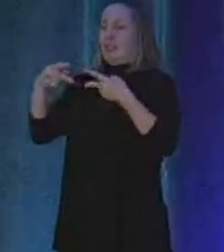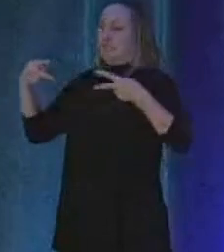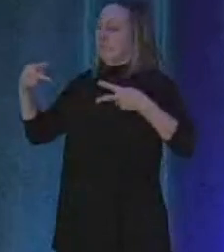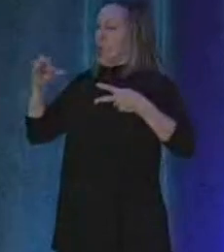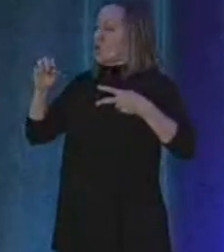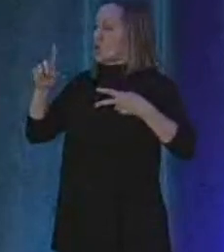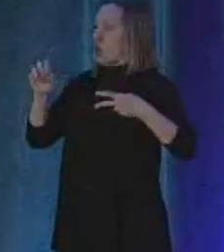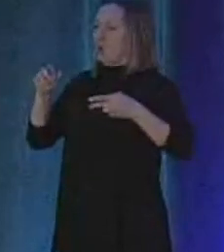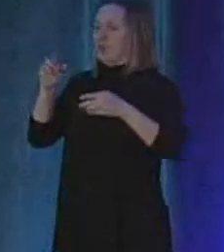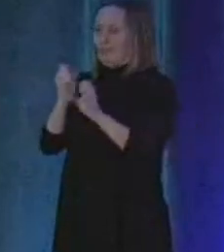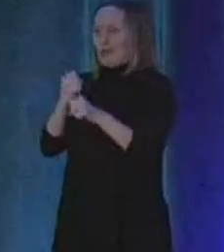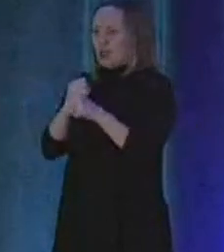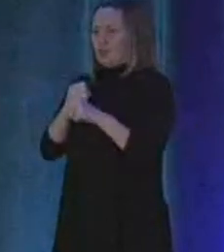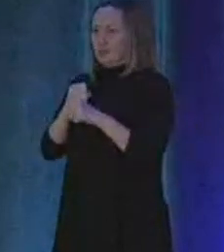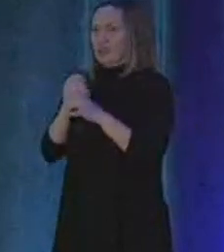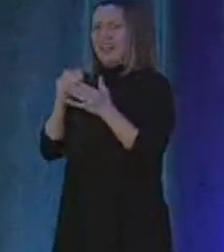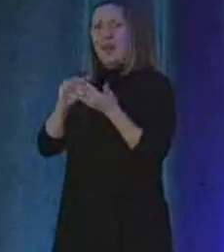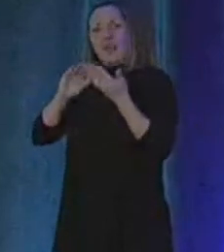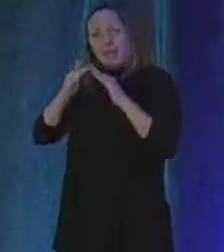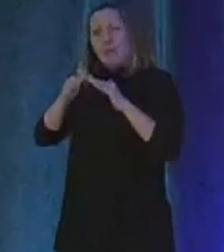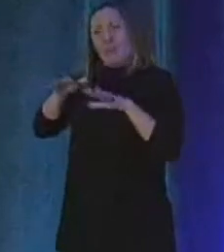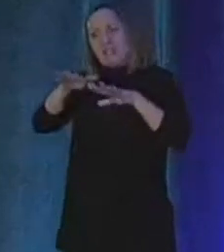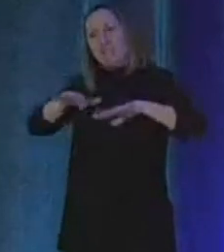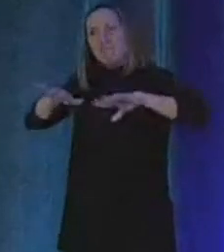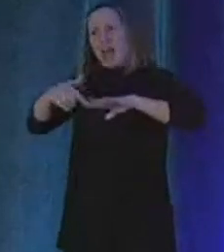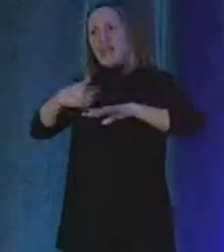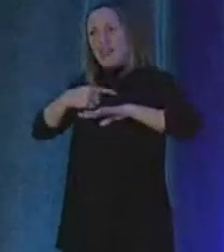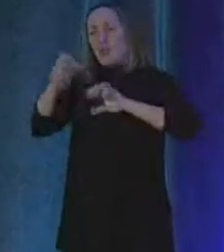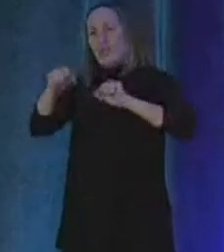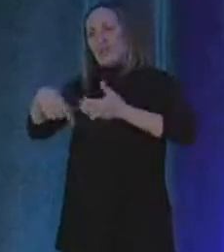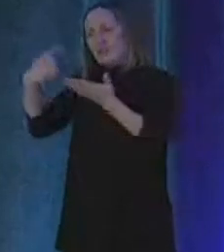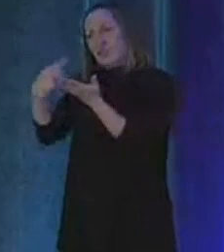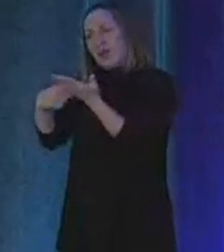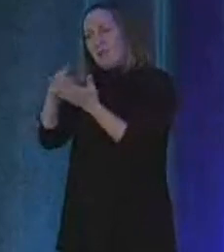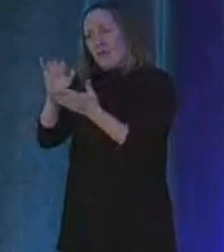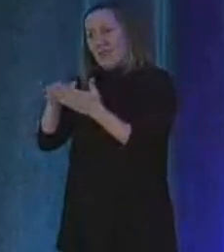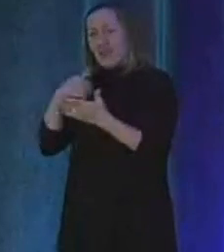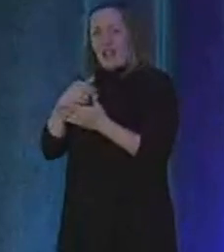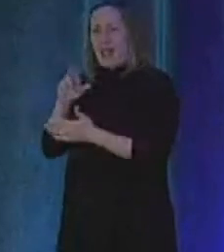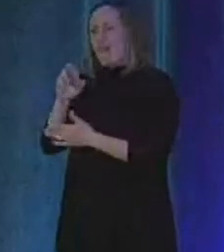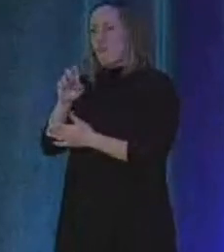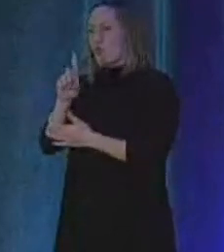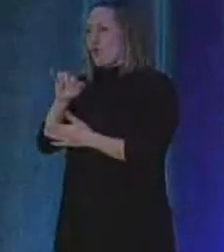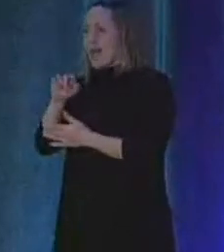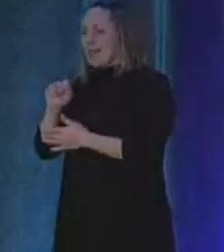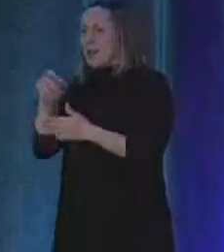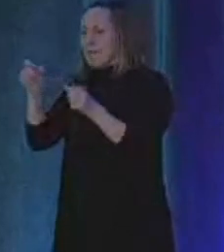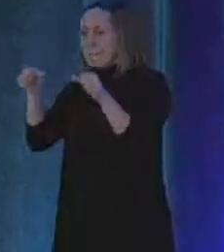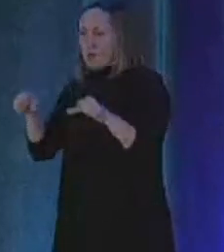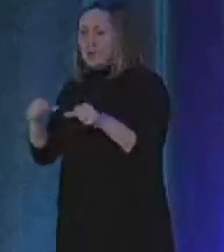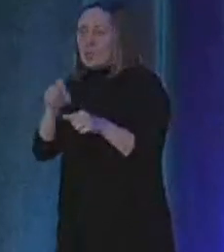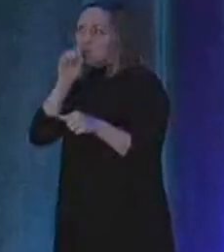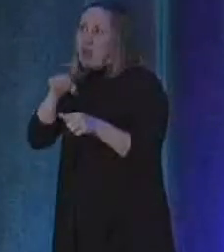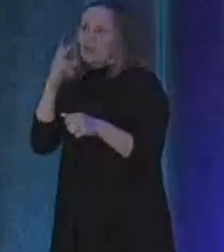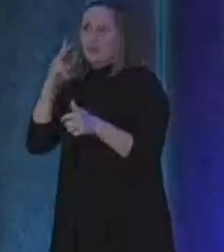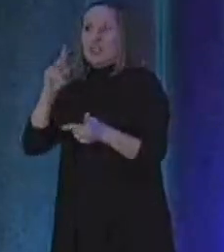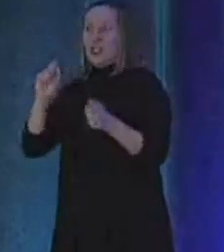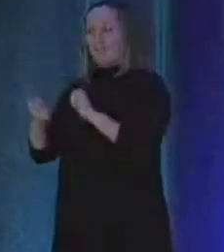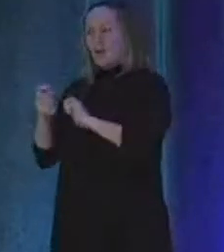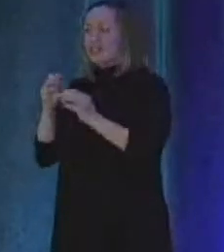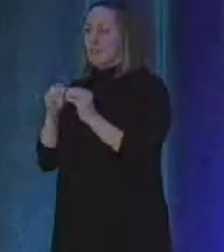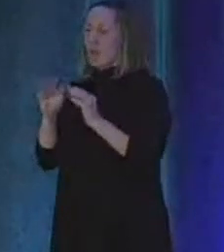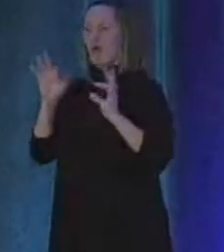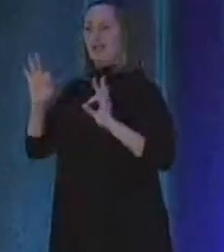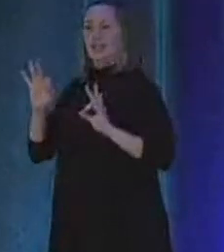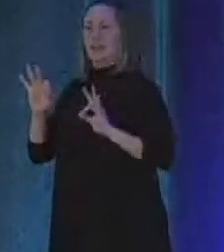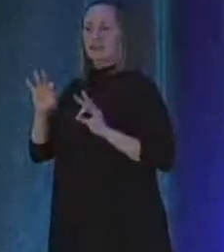community level, I think we can talk about this. As you can see here, I have Reddit posts that I would love to see converted into what I think is a more ideal